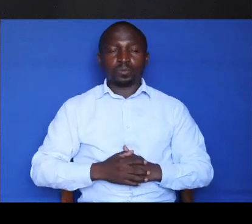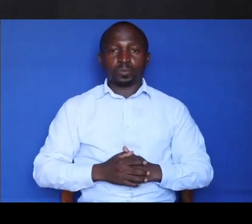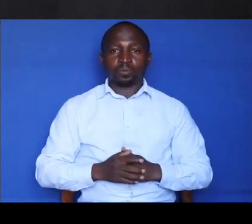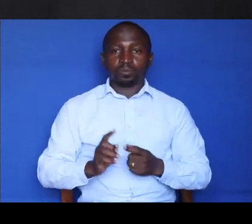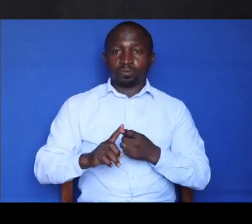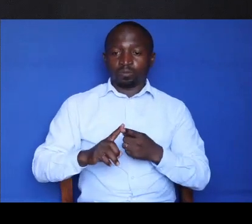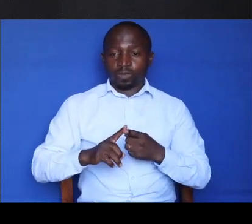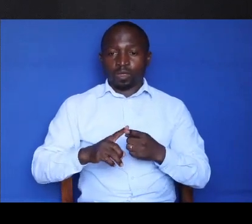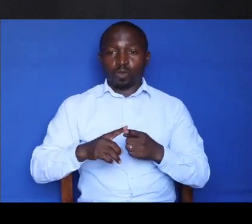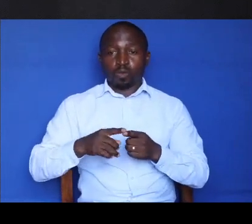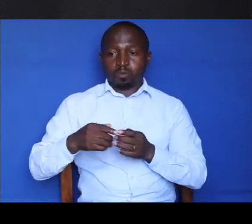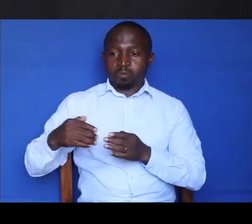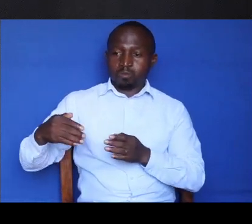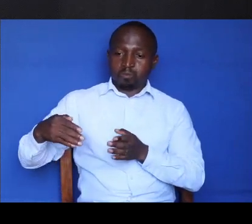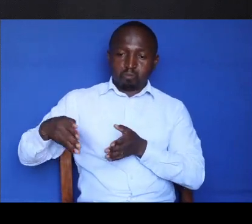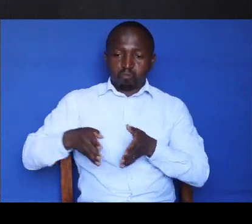This is the river meander.